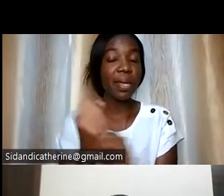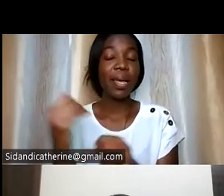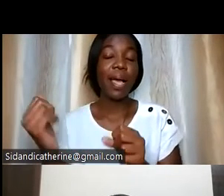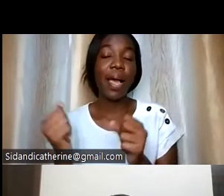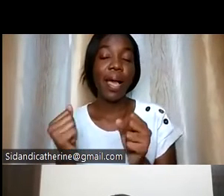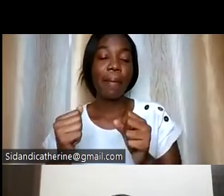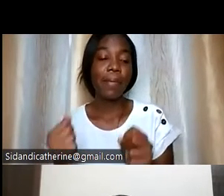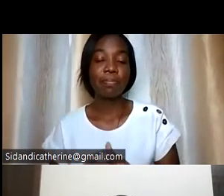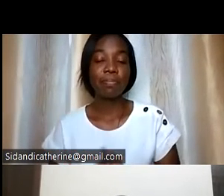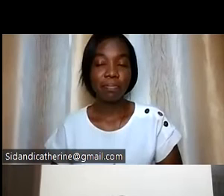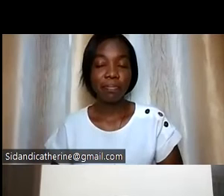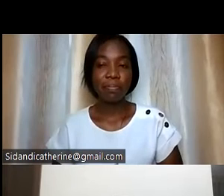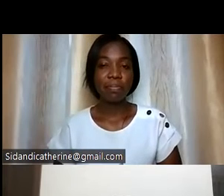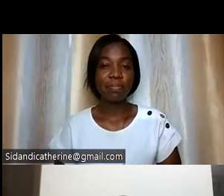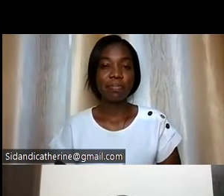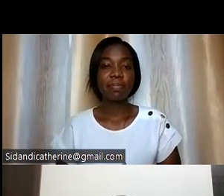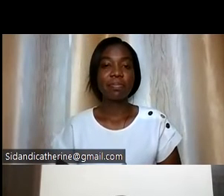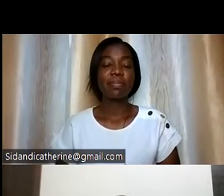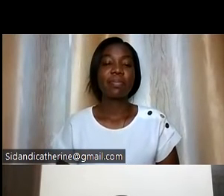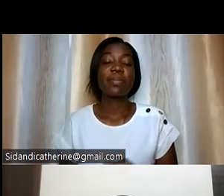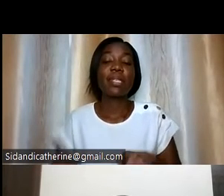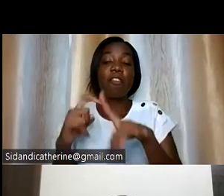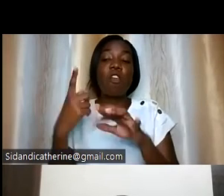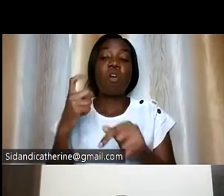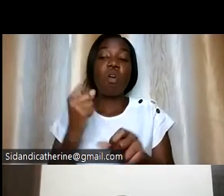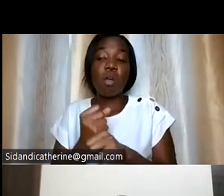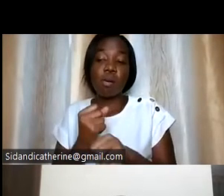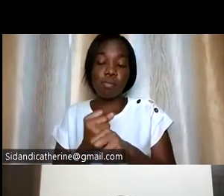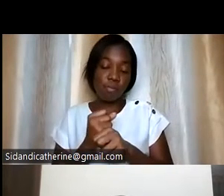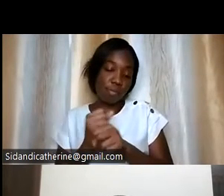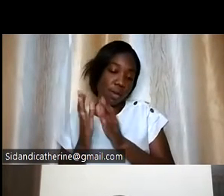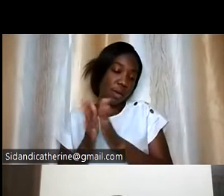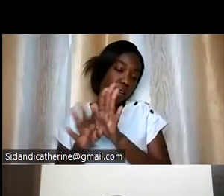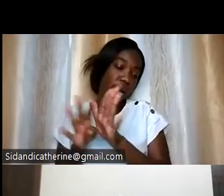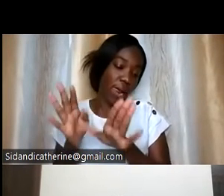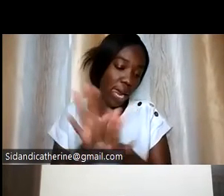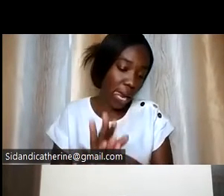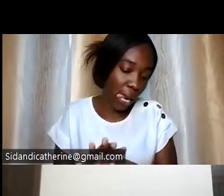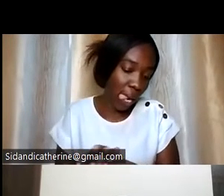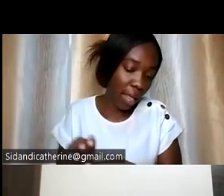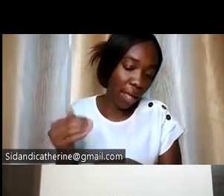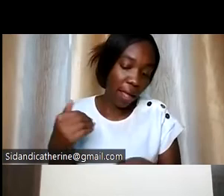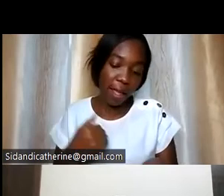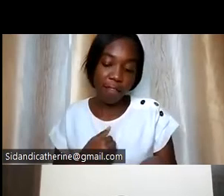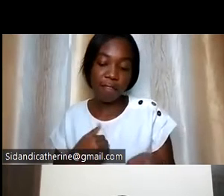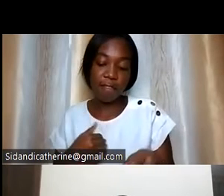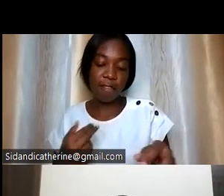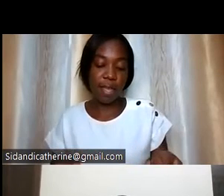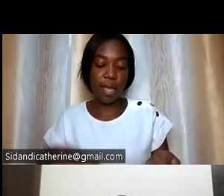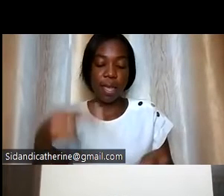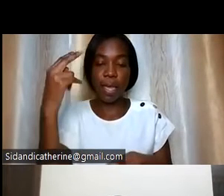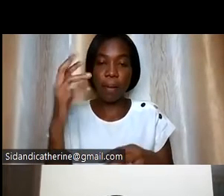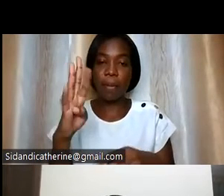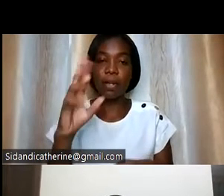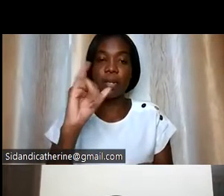happy? Strive for work-life integration. Remote hybrid is here to stay.